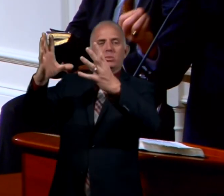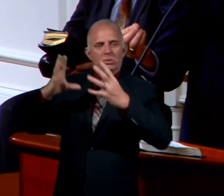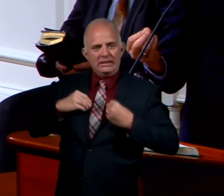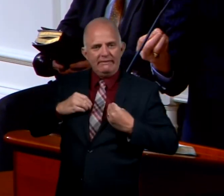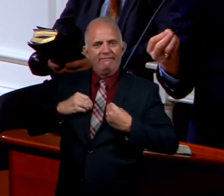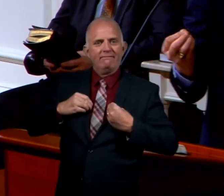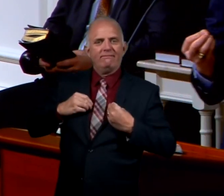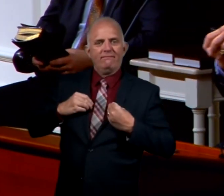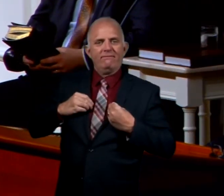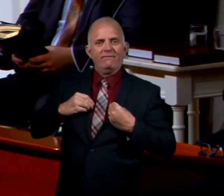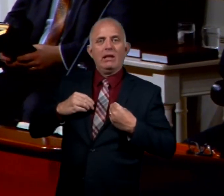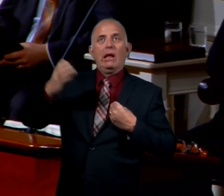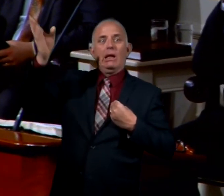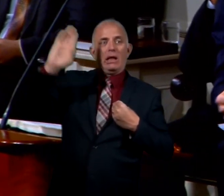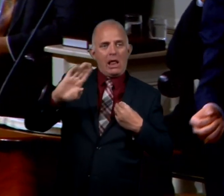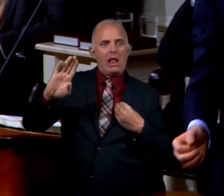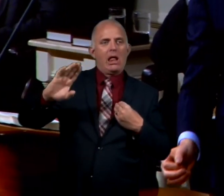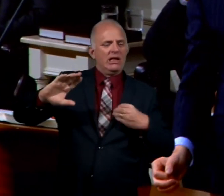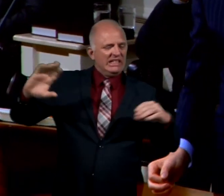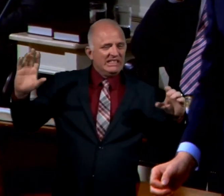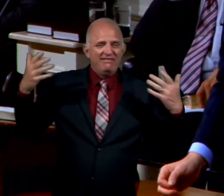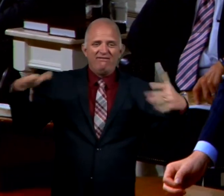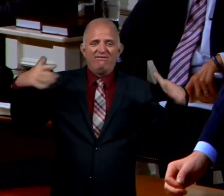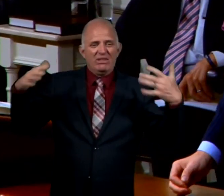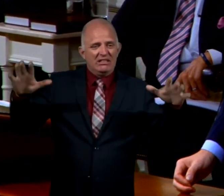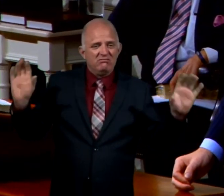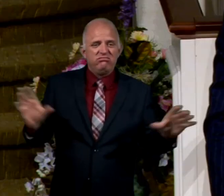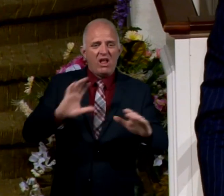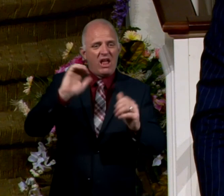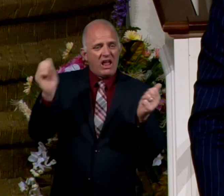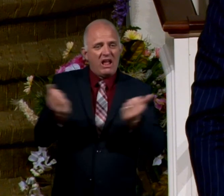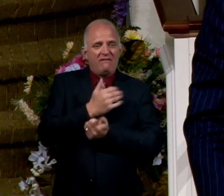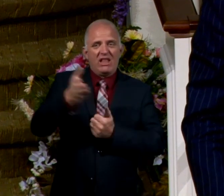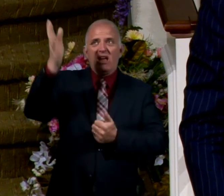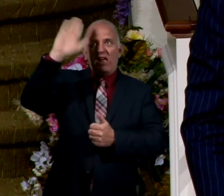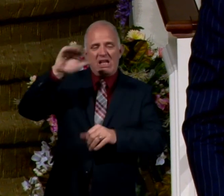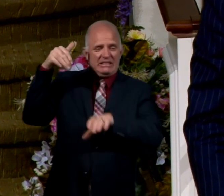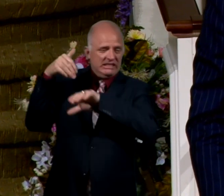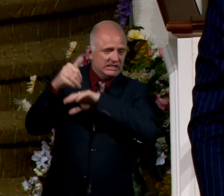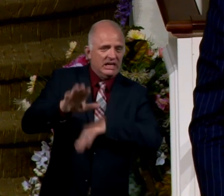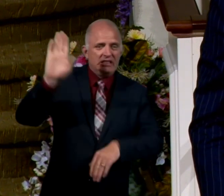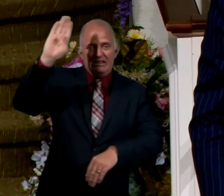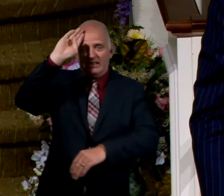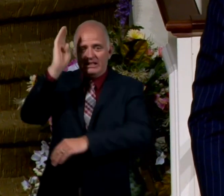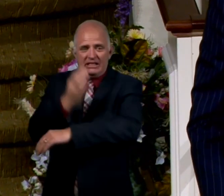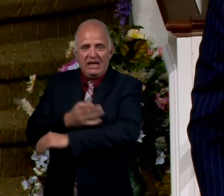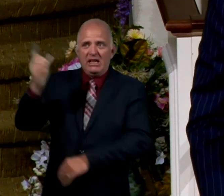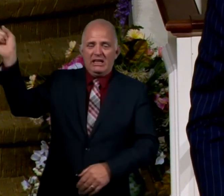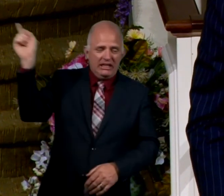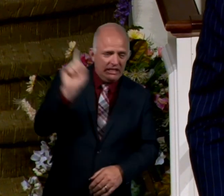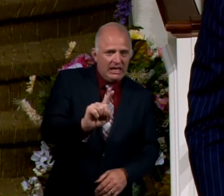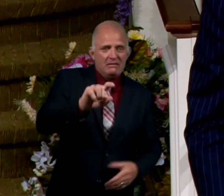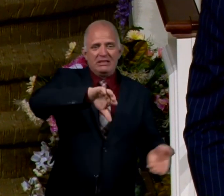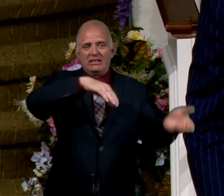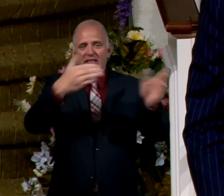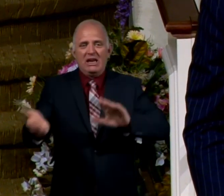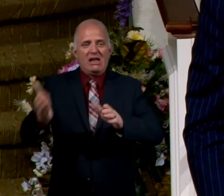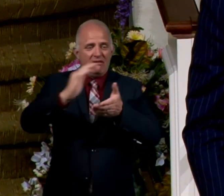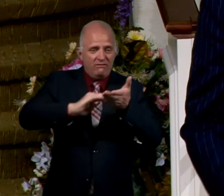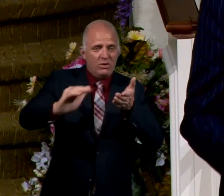did all that was needed to be done on the cross when he sent his son to die for our sins. And the wisest person you could be